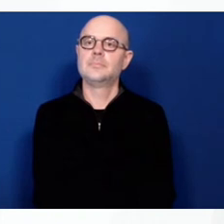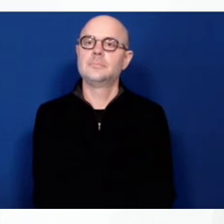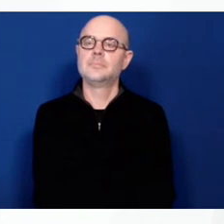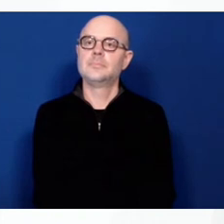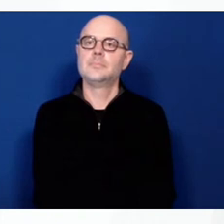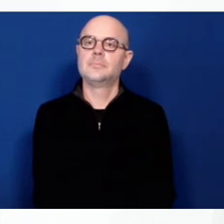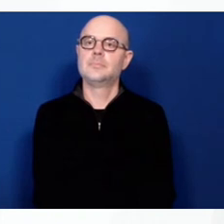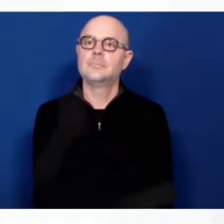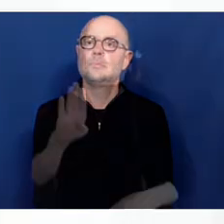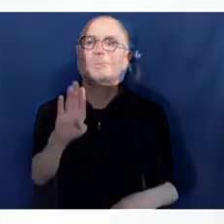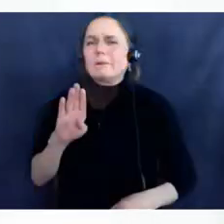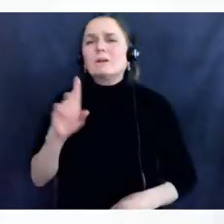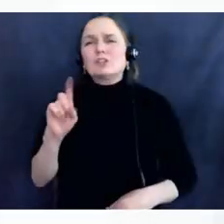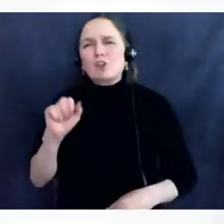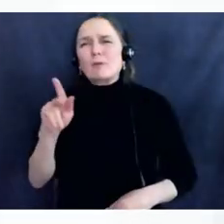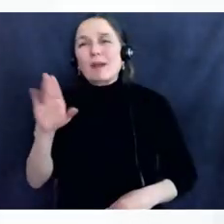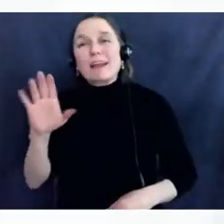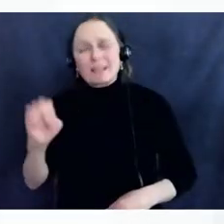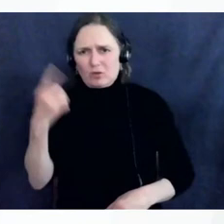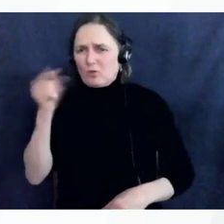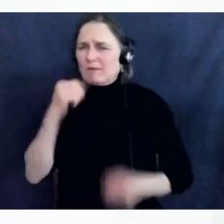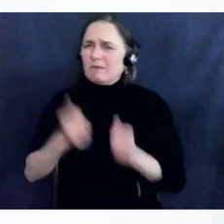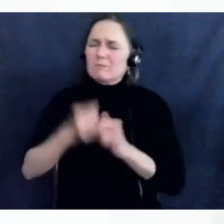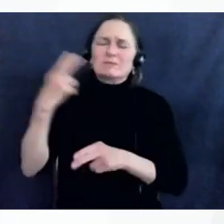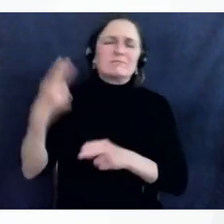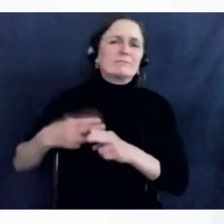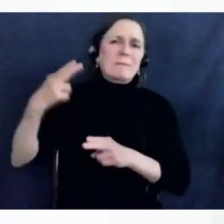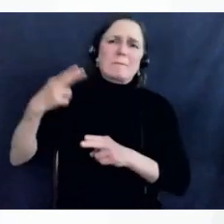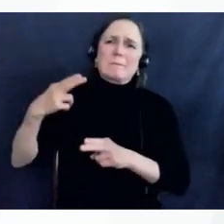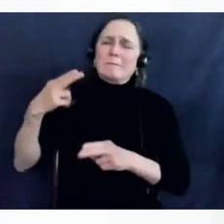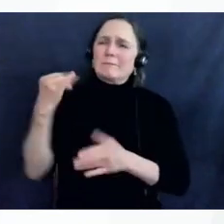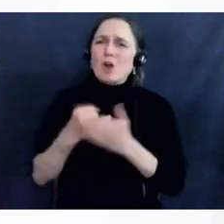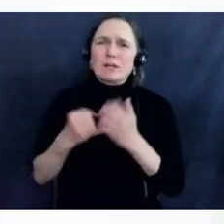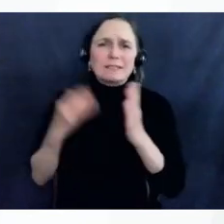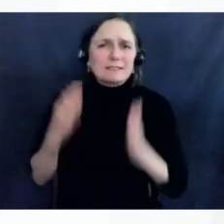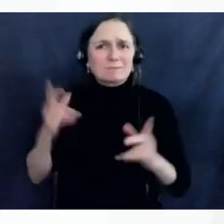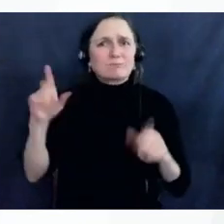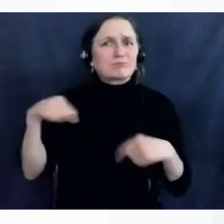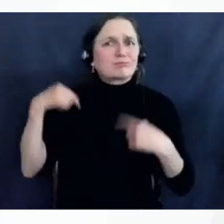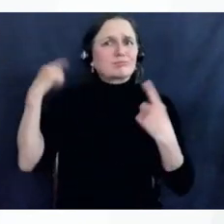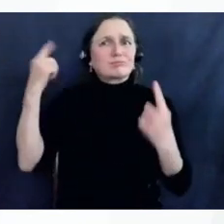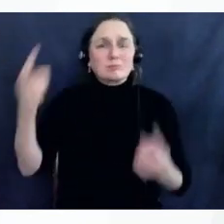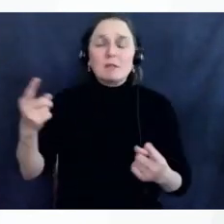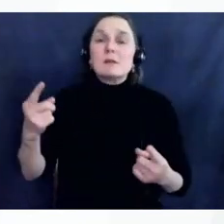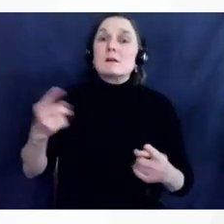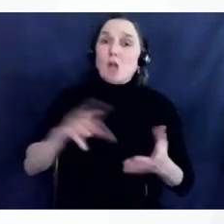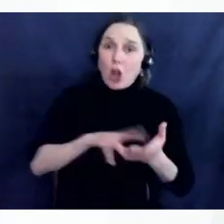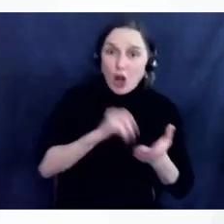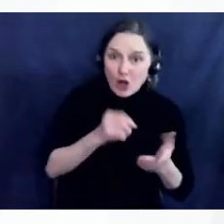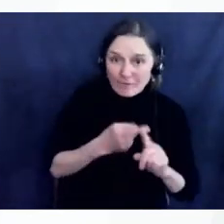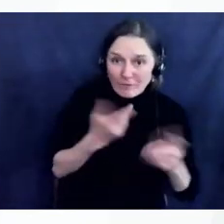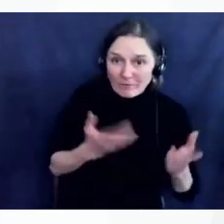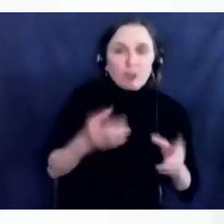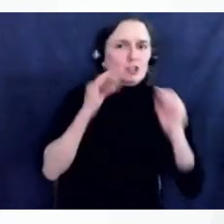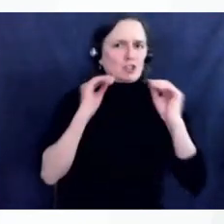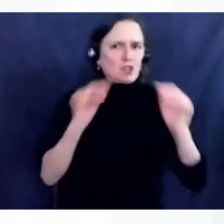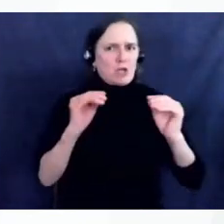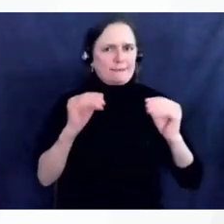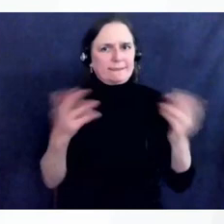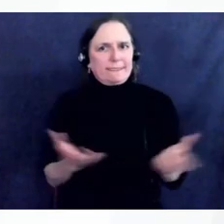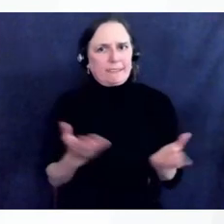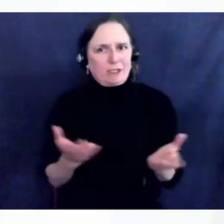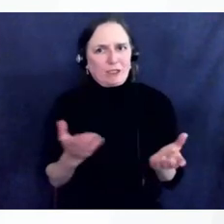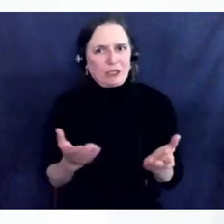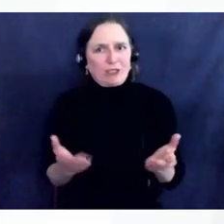of all time, also worked and taught, and to do so in a community where his profound impact is visible in so many